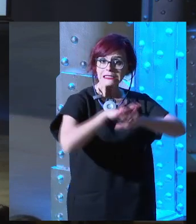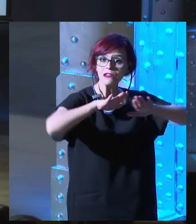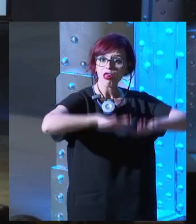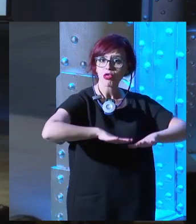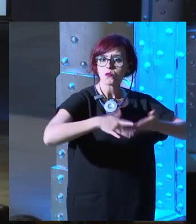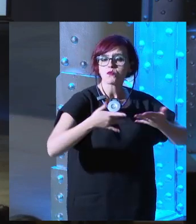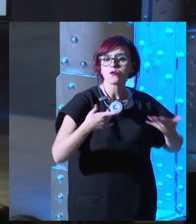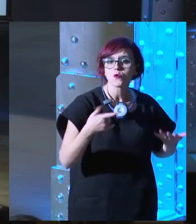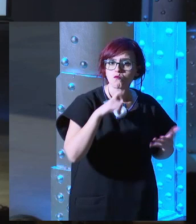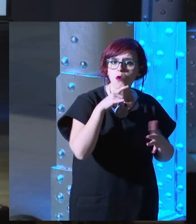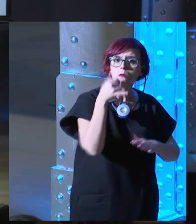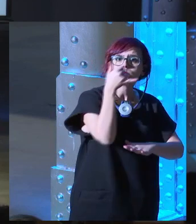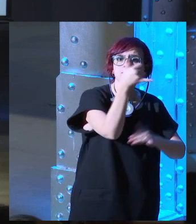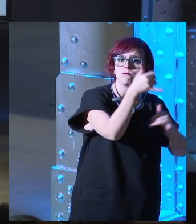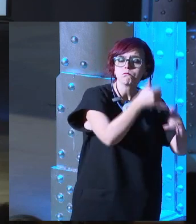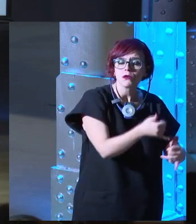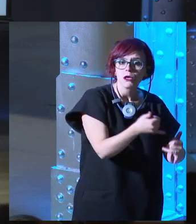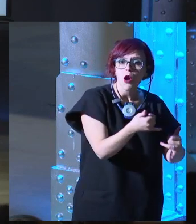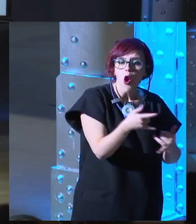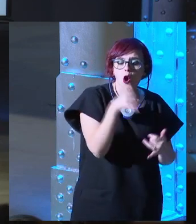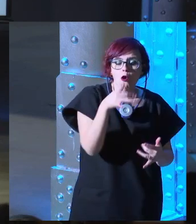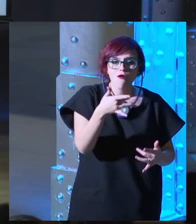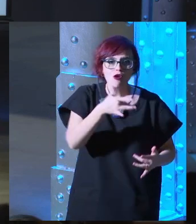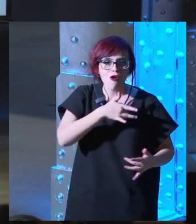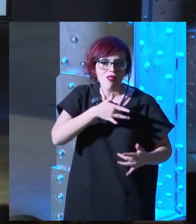my heart is broken, what shall I do?